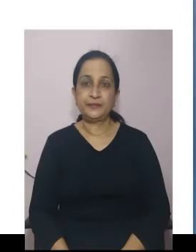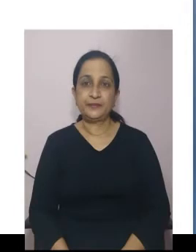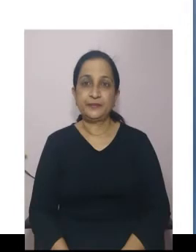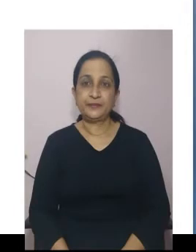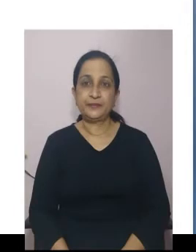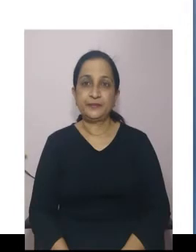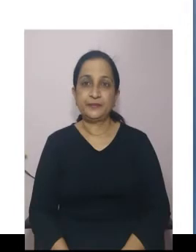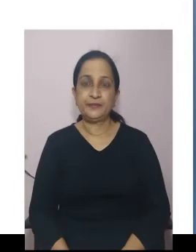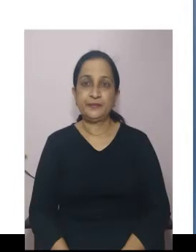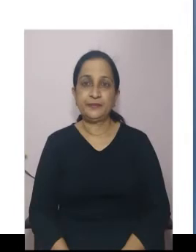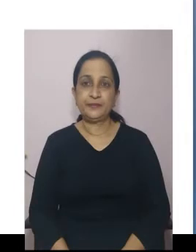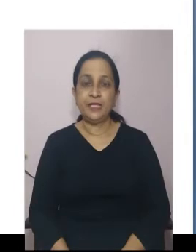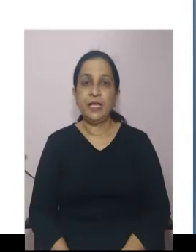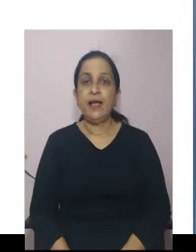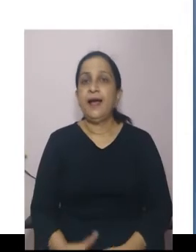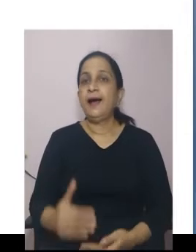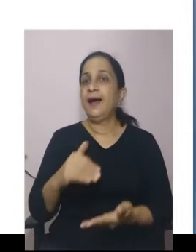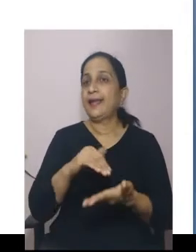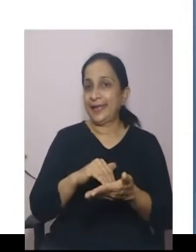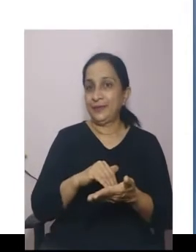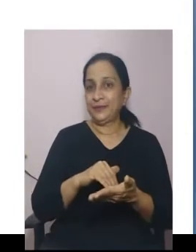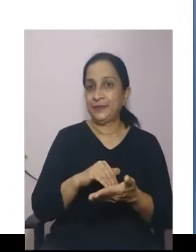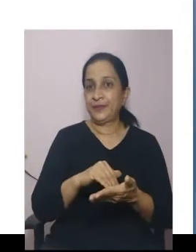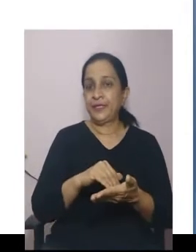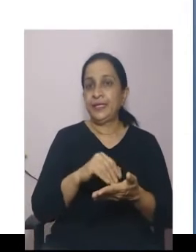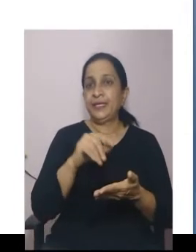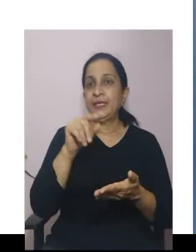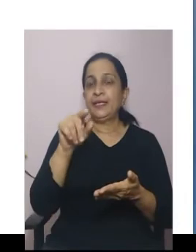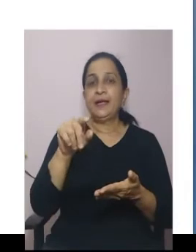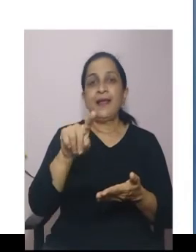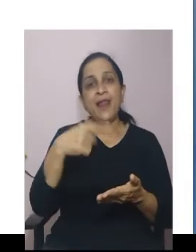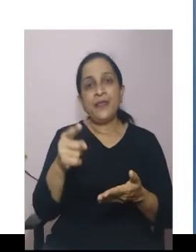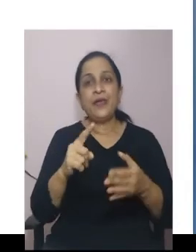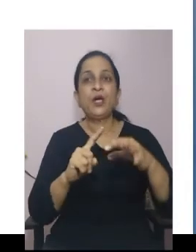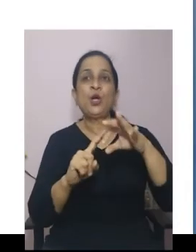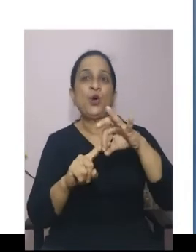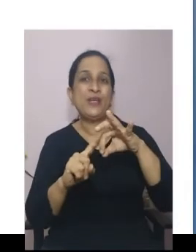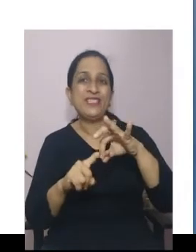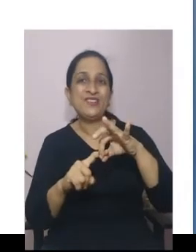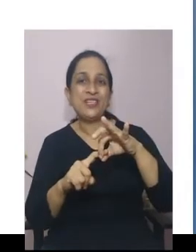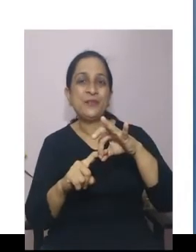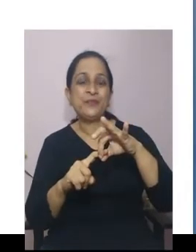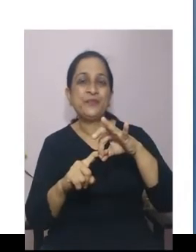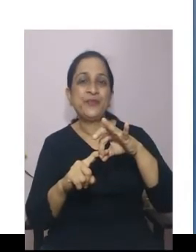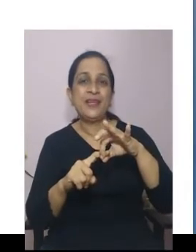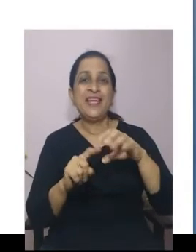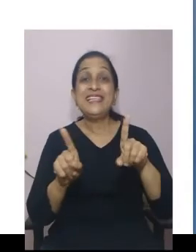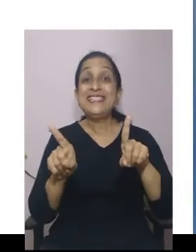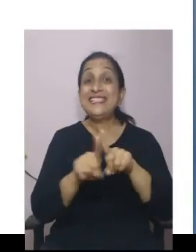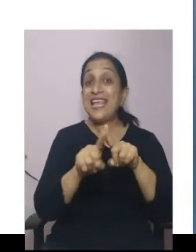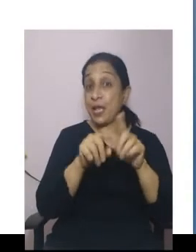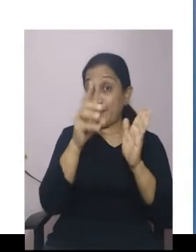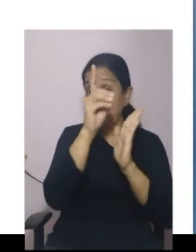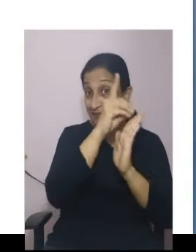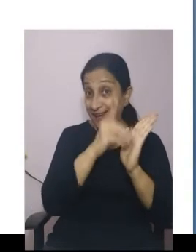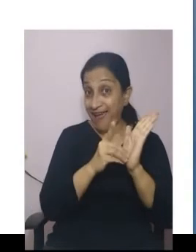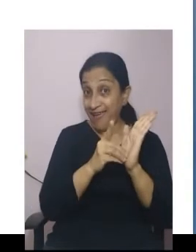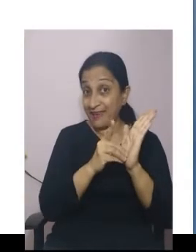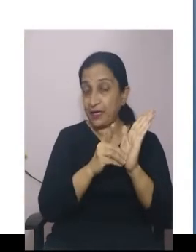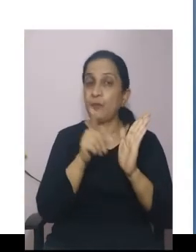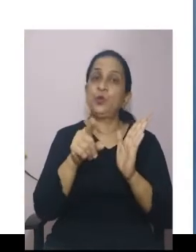Using the same picture, we can now do the other proof.